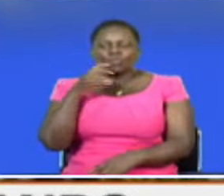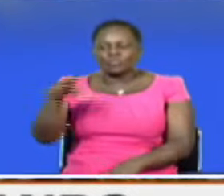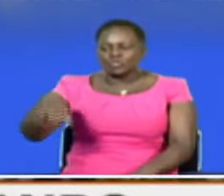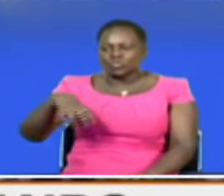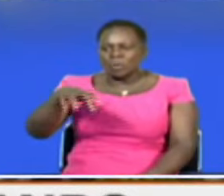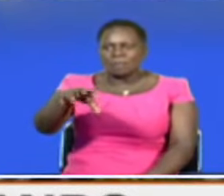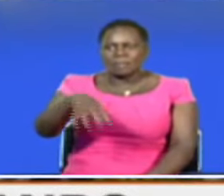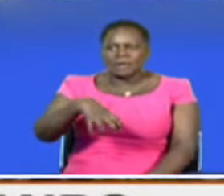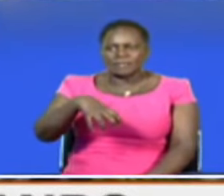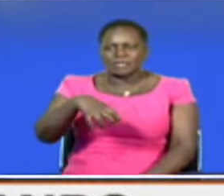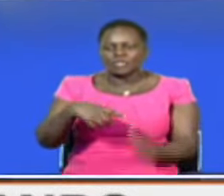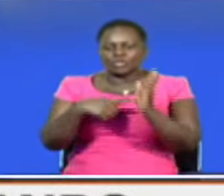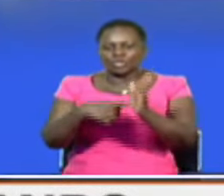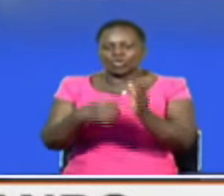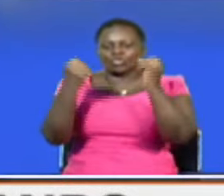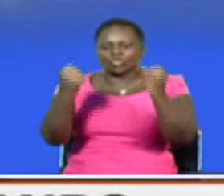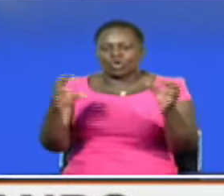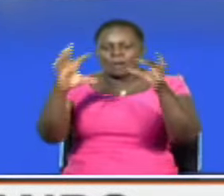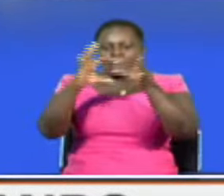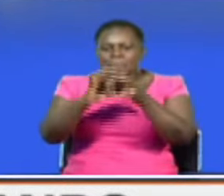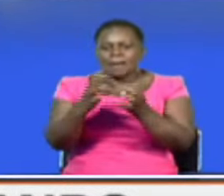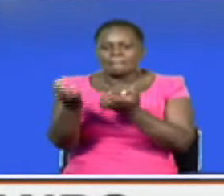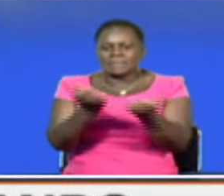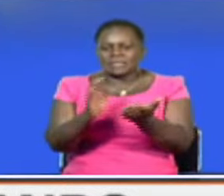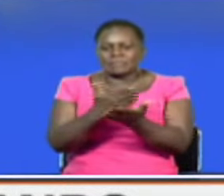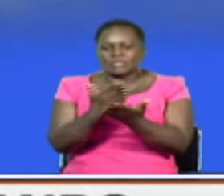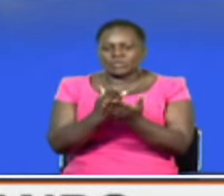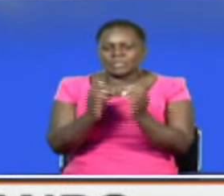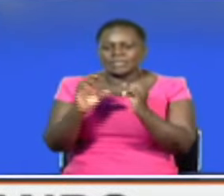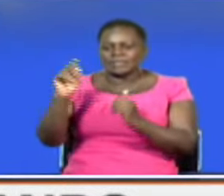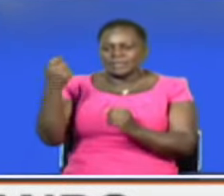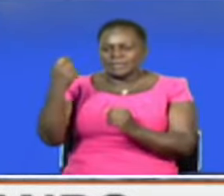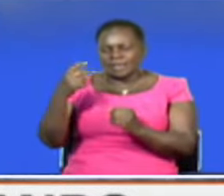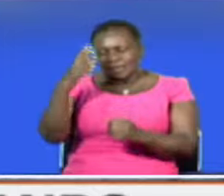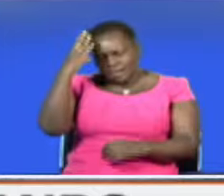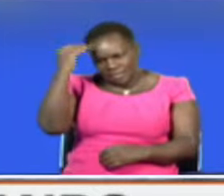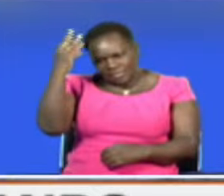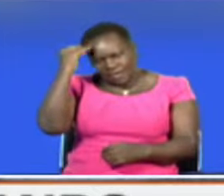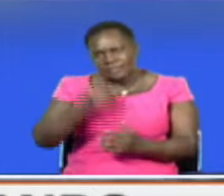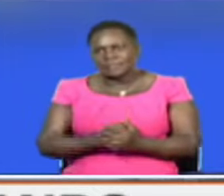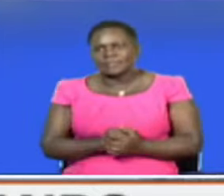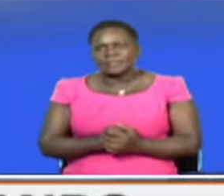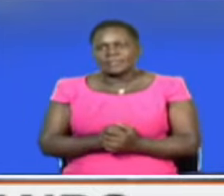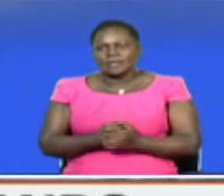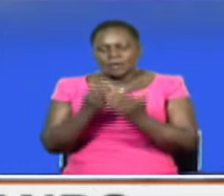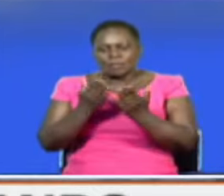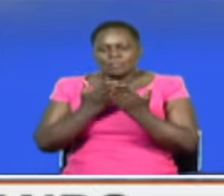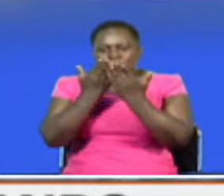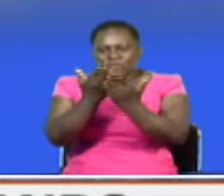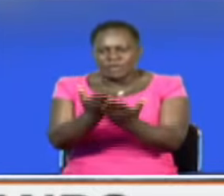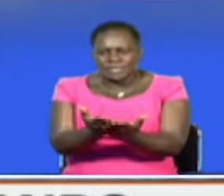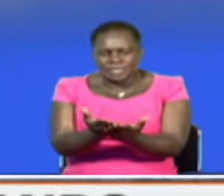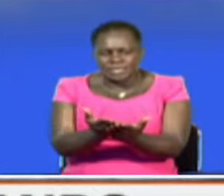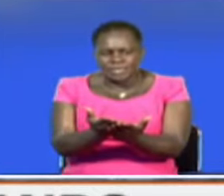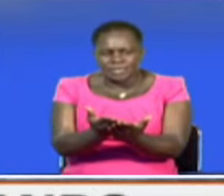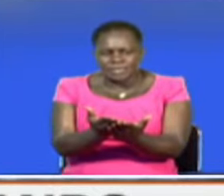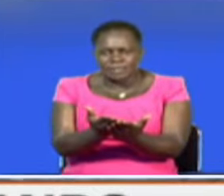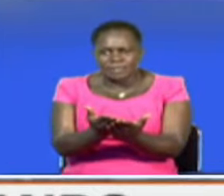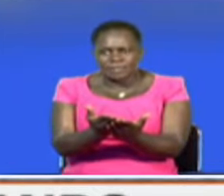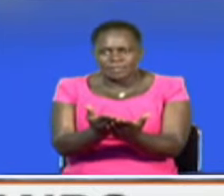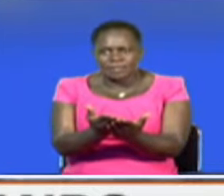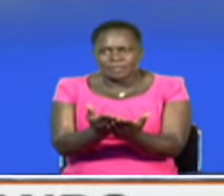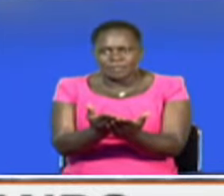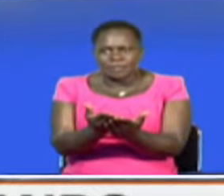supermarkets, signaling the strong trade ties between the Netherlands and Kenya. The providing of